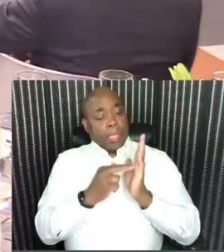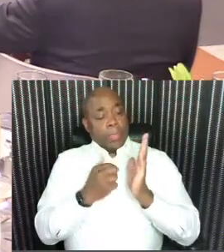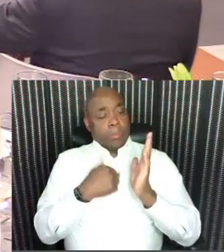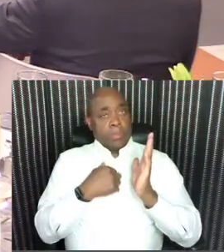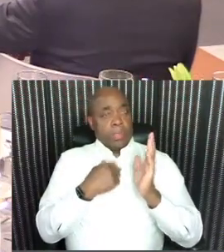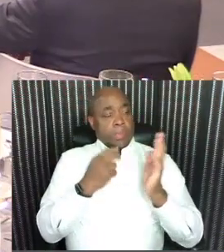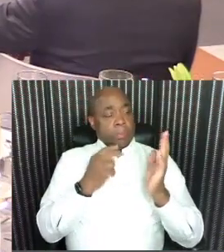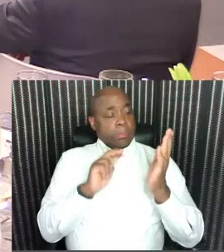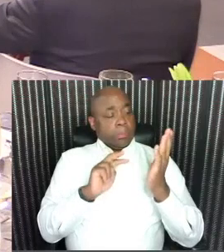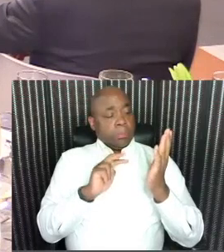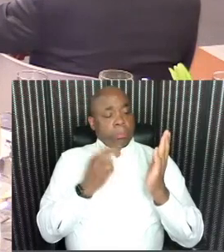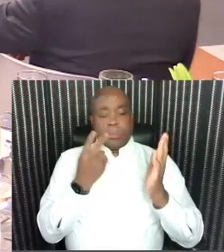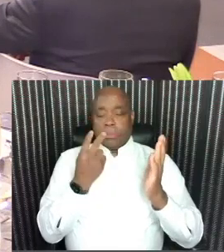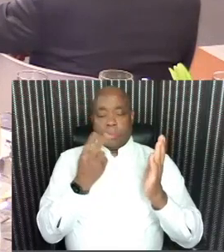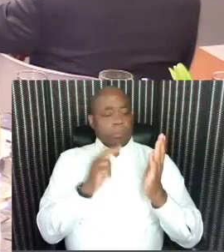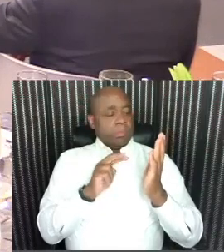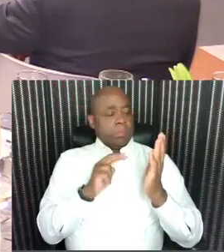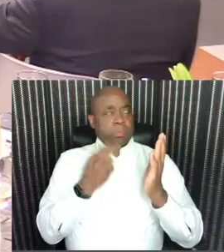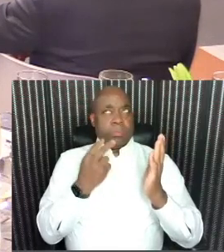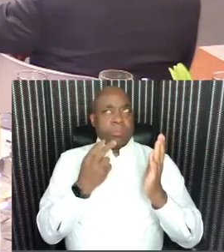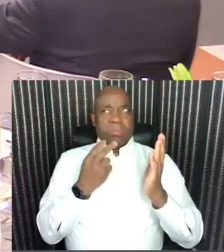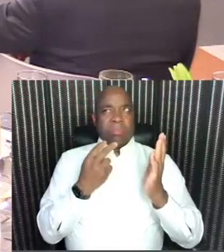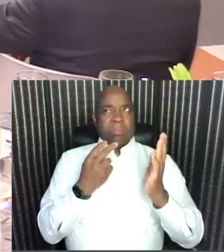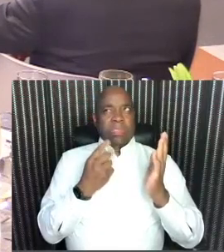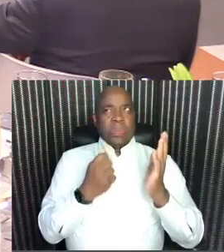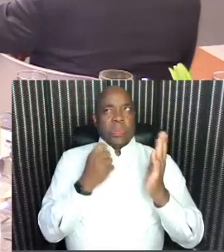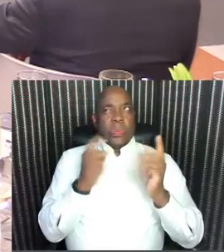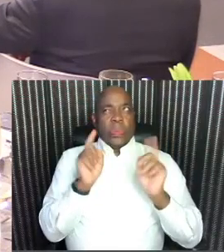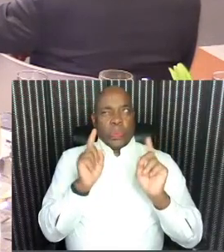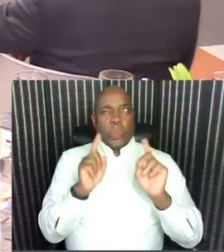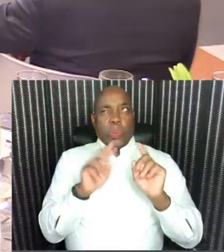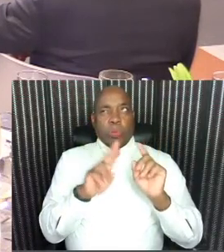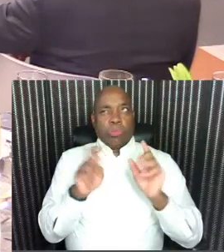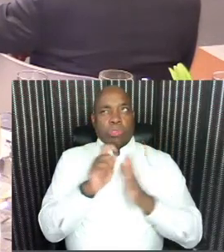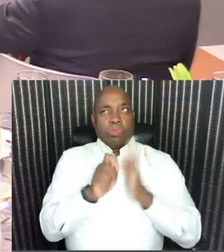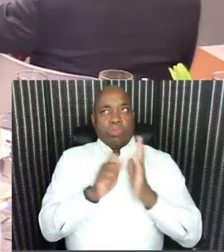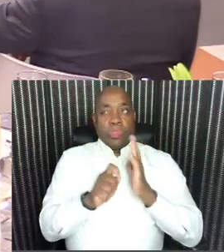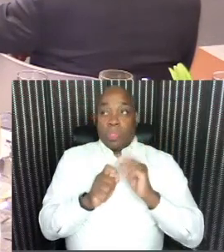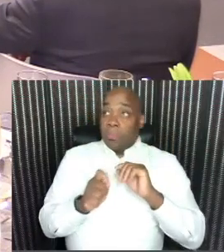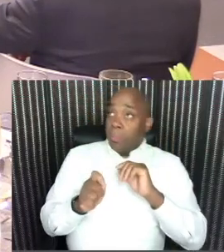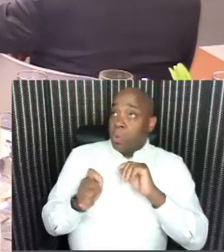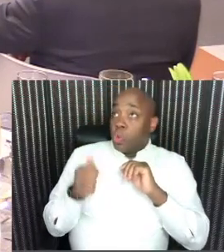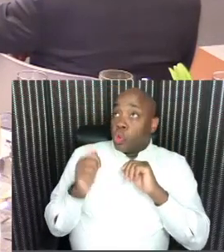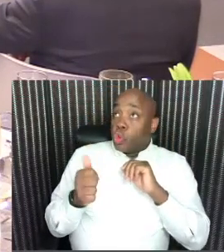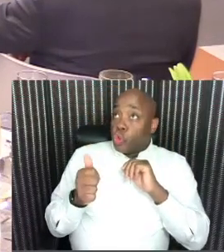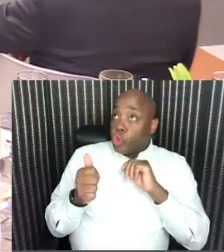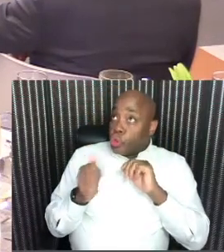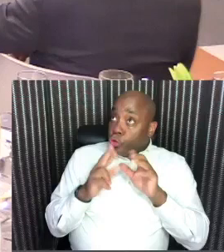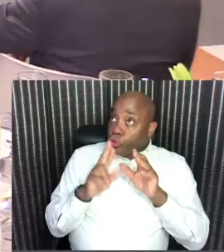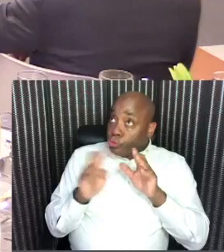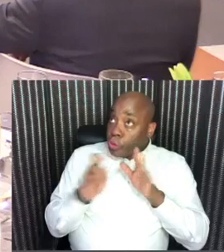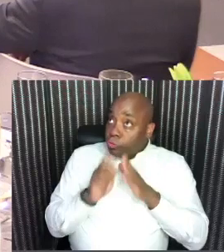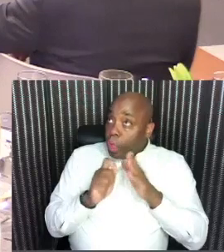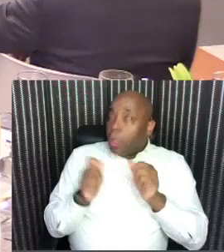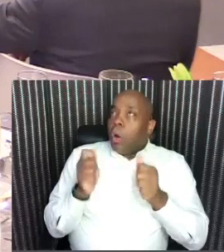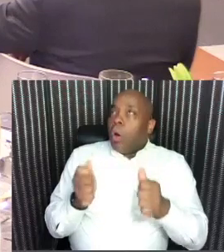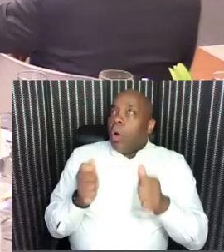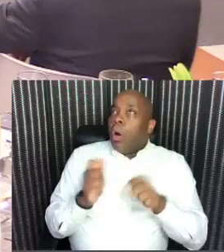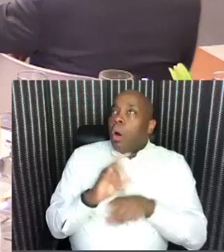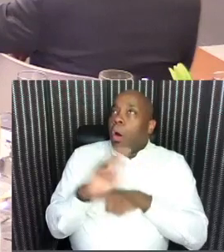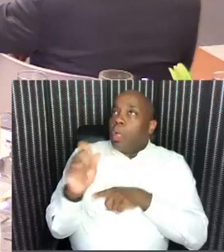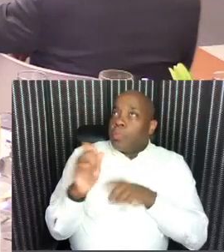looked at me, like, this is not gonna work. We're gonna rewrite these. And I was like, good, right? Yeah, that's awesome. And so I was able to get